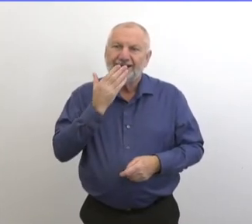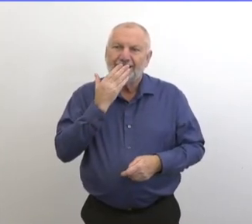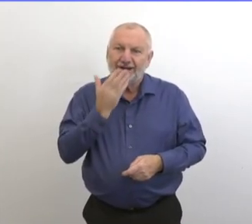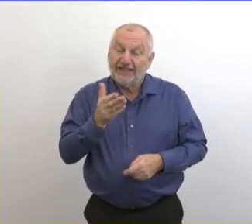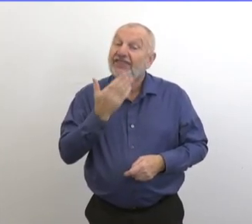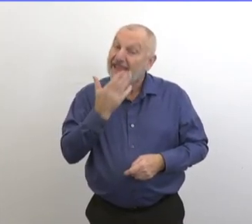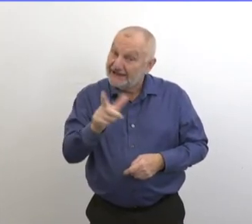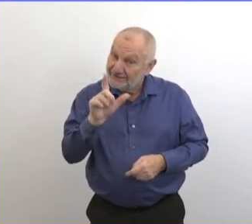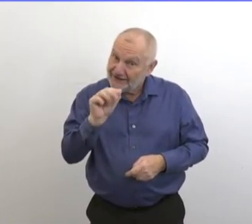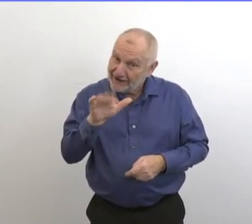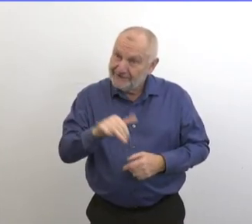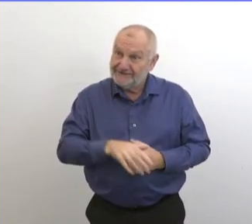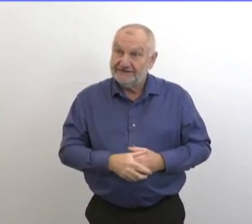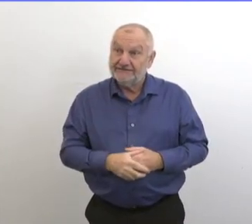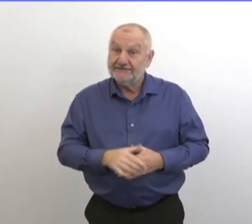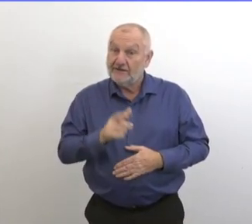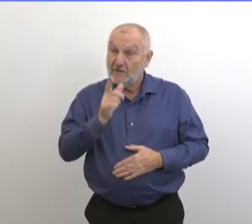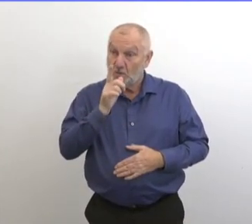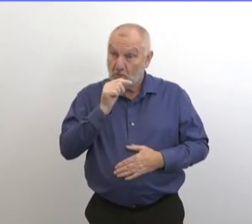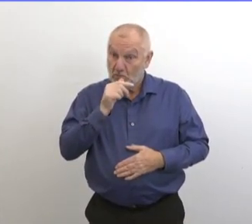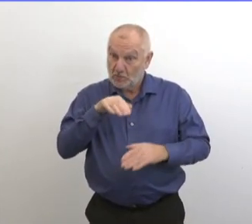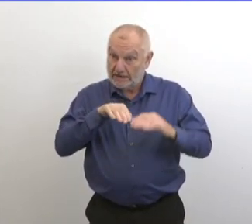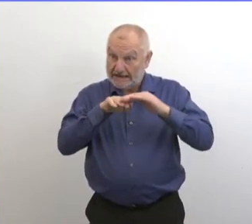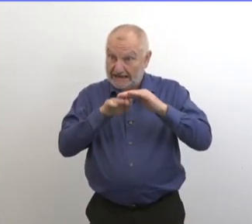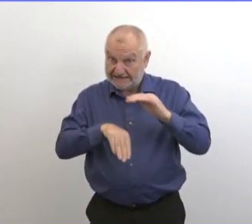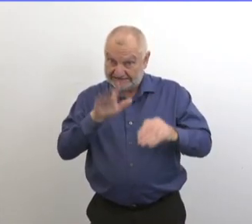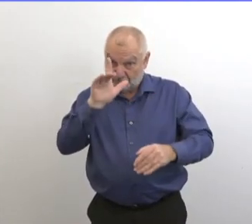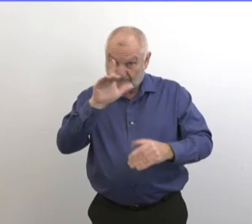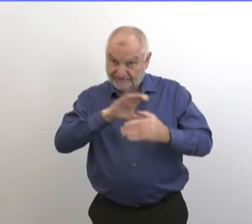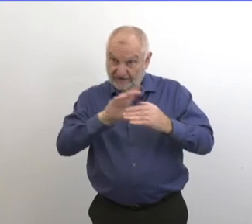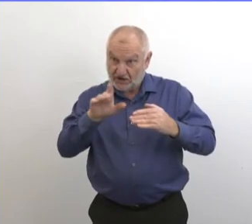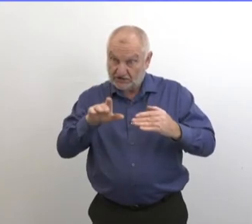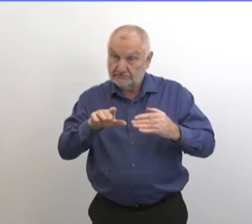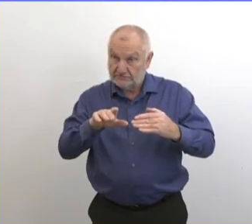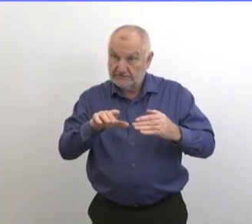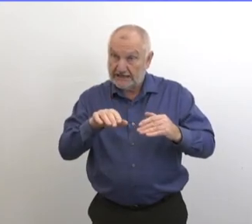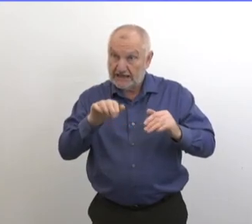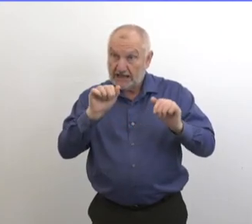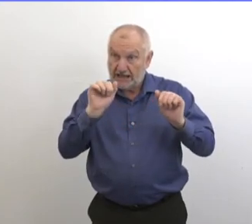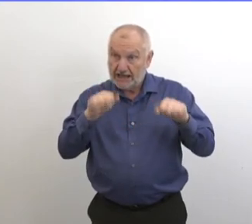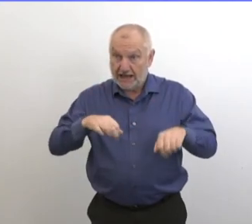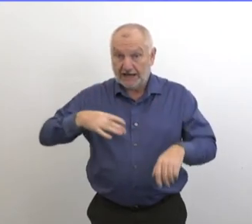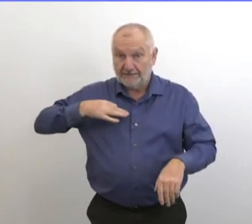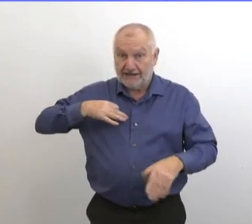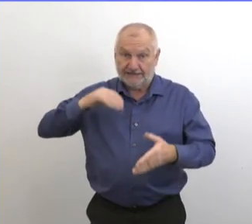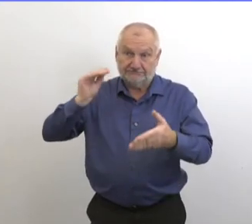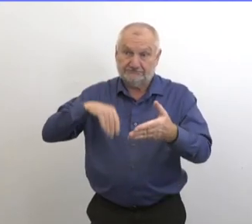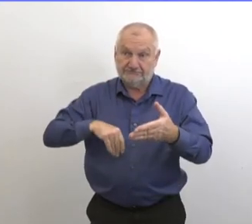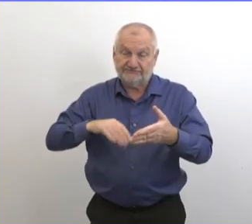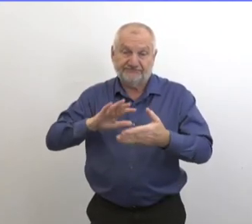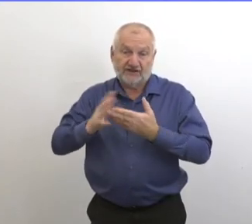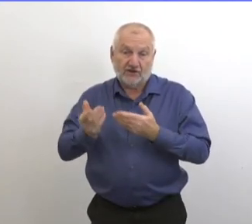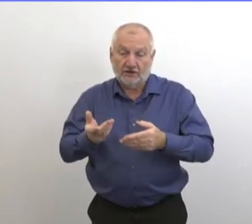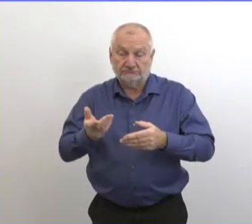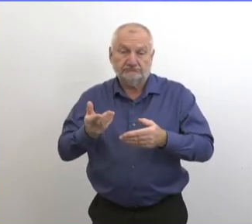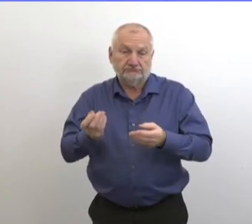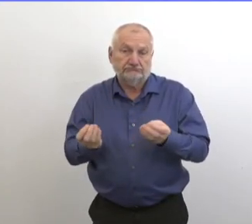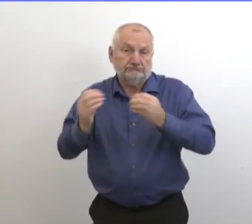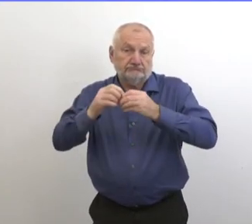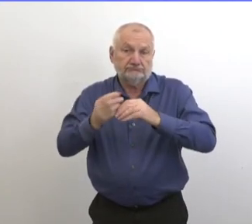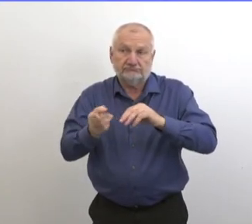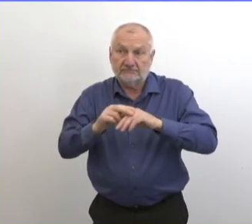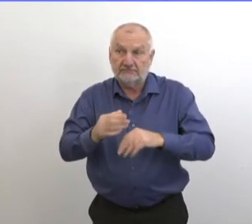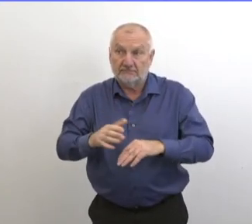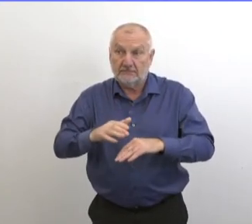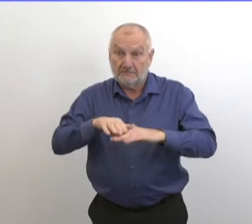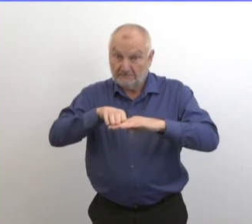those that earn under $25 an hour, and it goes right from basically minimum wage right up to